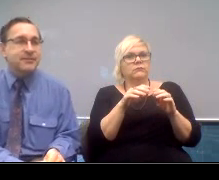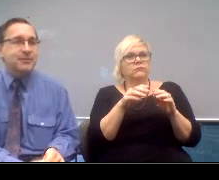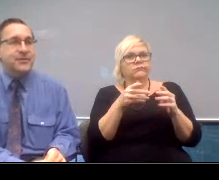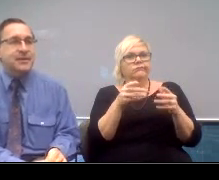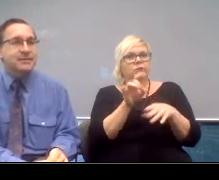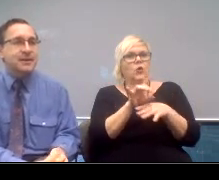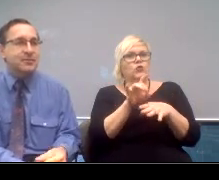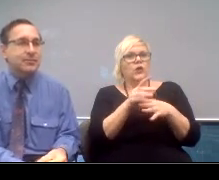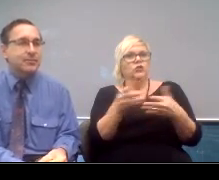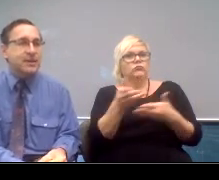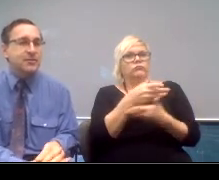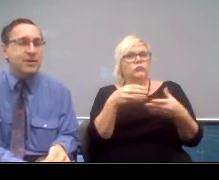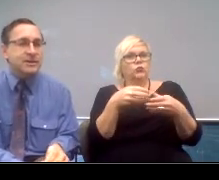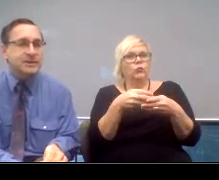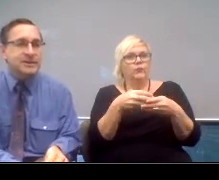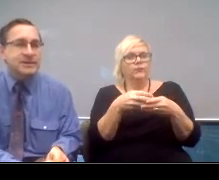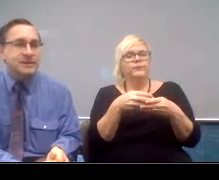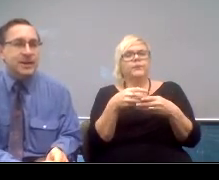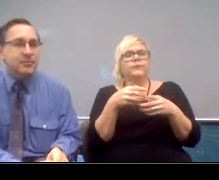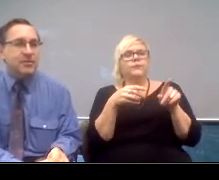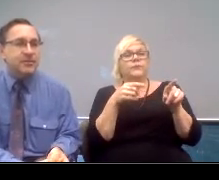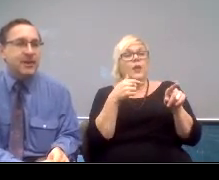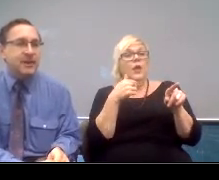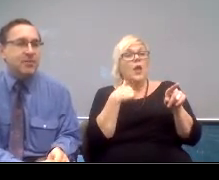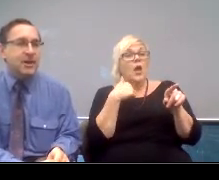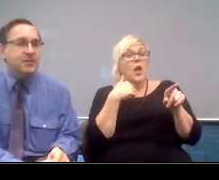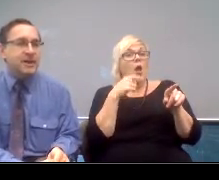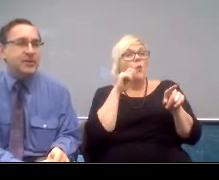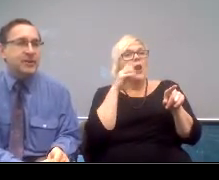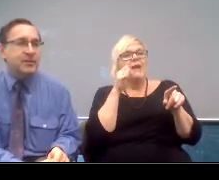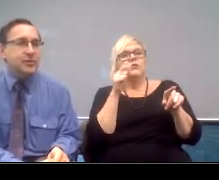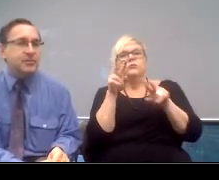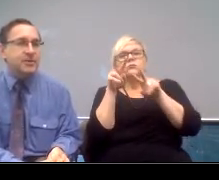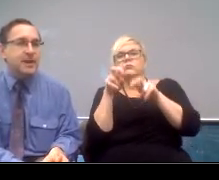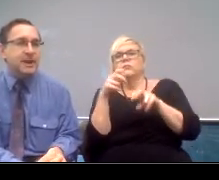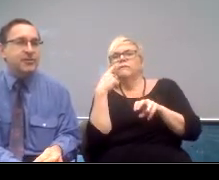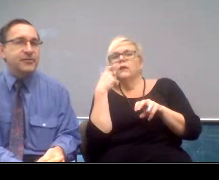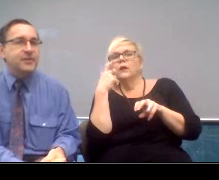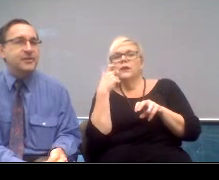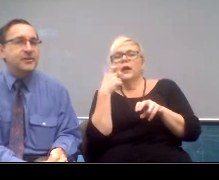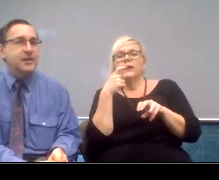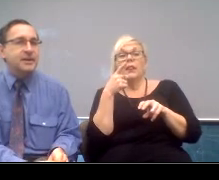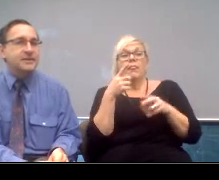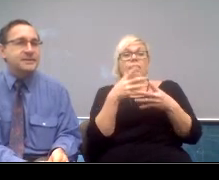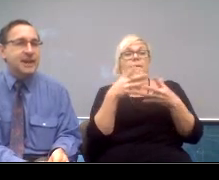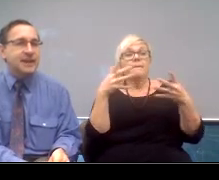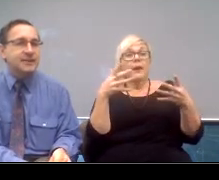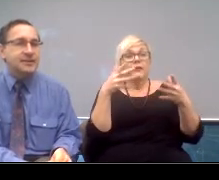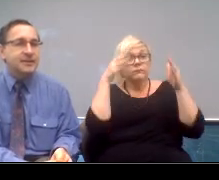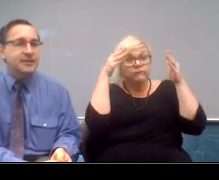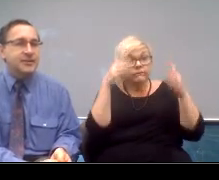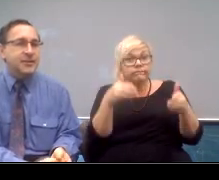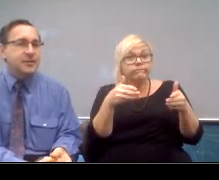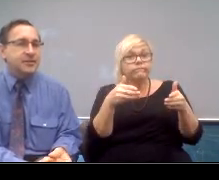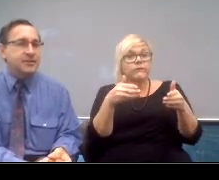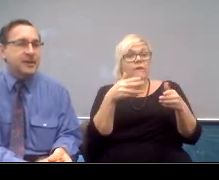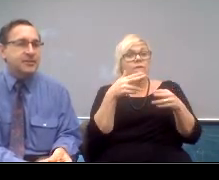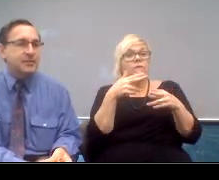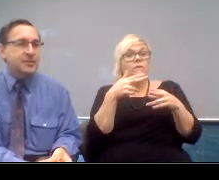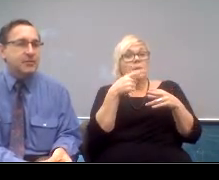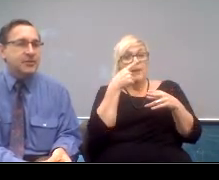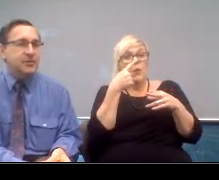committee for that piece of work, but it was a fairly wide-ranging group. The major focus, I understand, for those